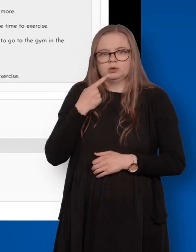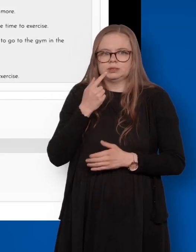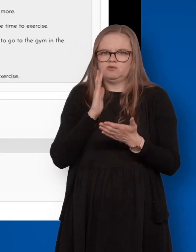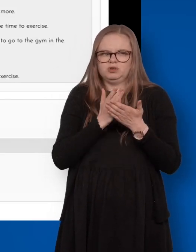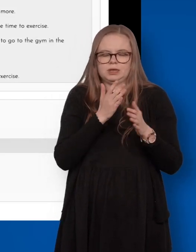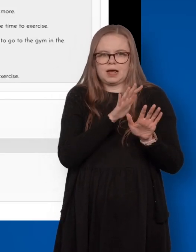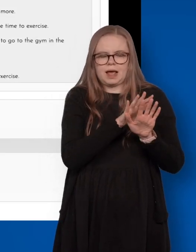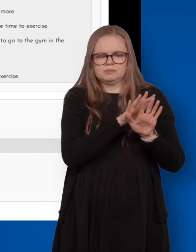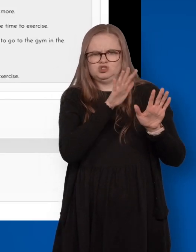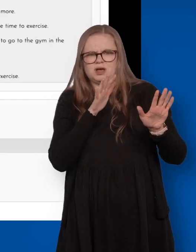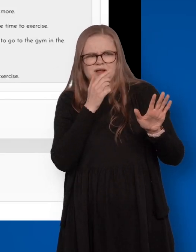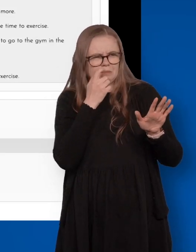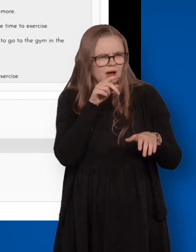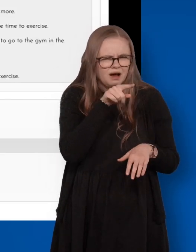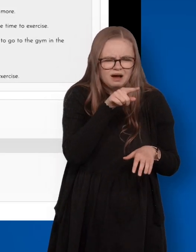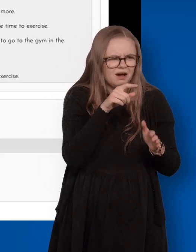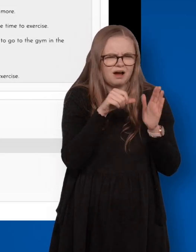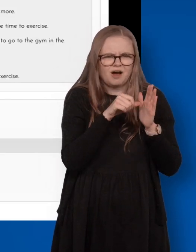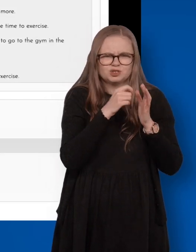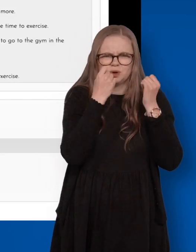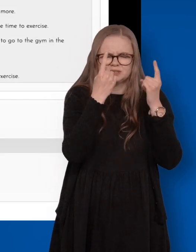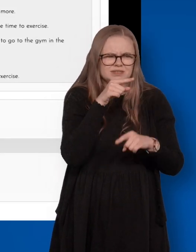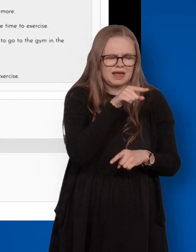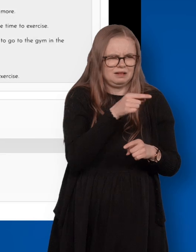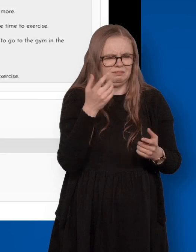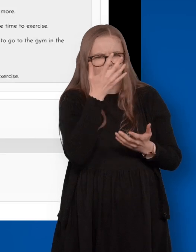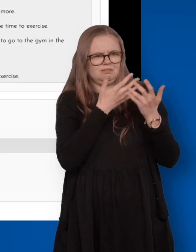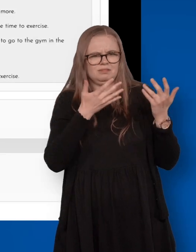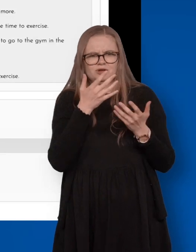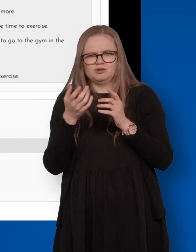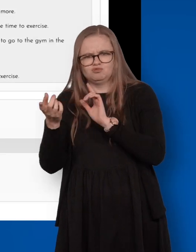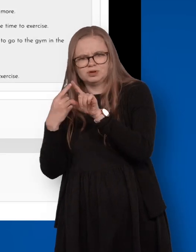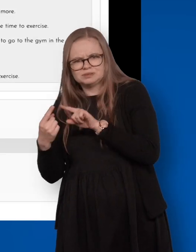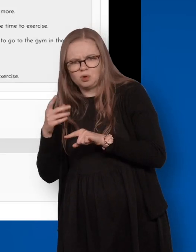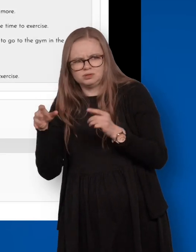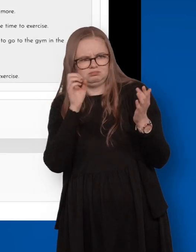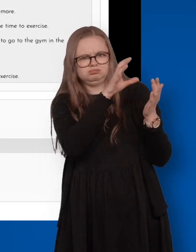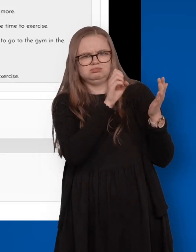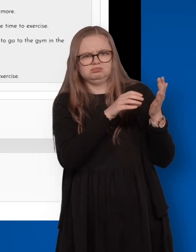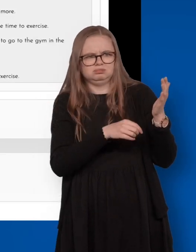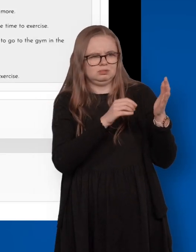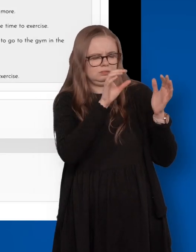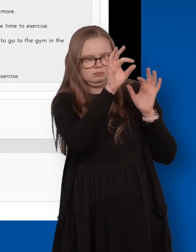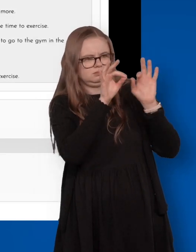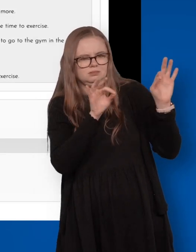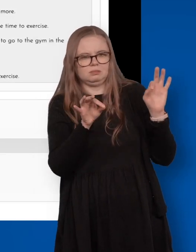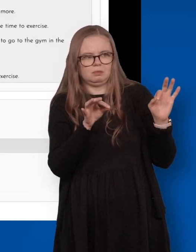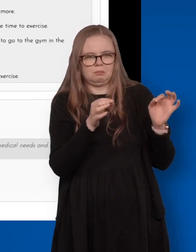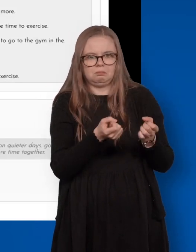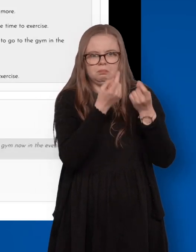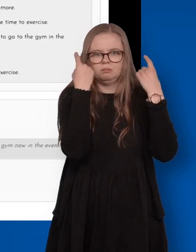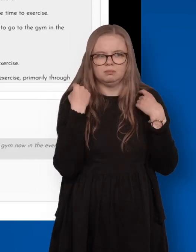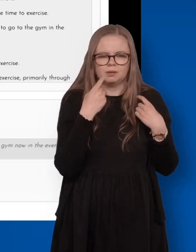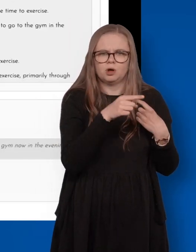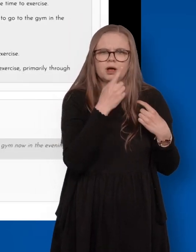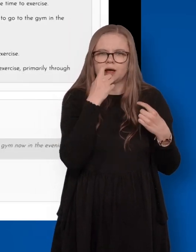quite an abstract thing we're doing, taking all of these responses and arranging them in 2D into clusters. It sounds